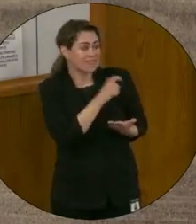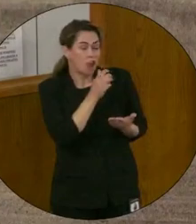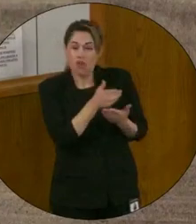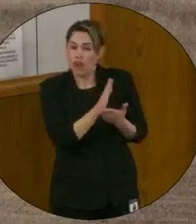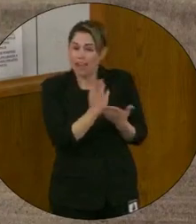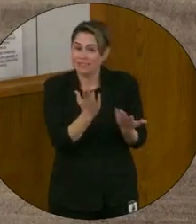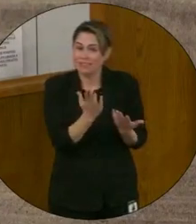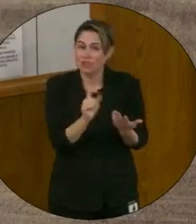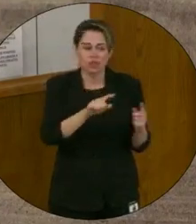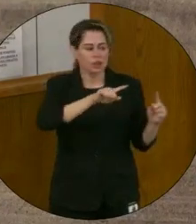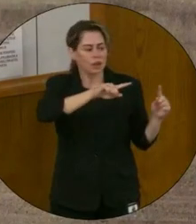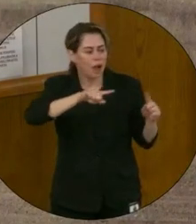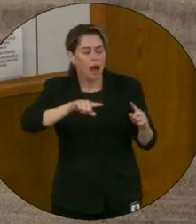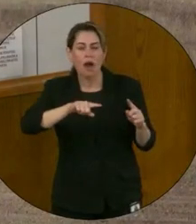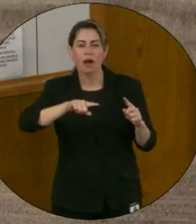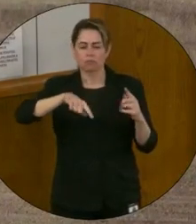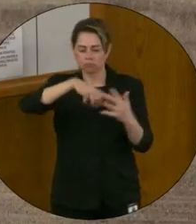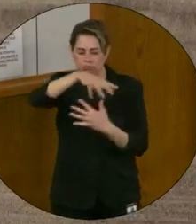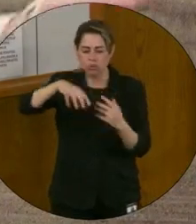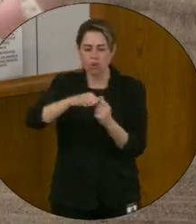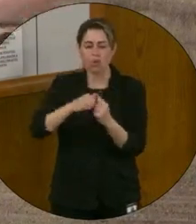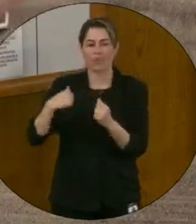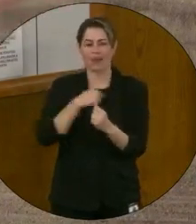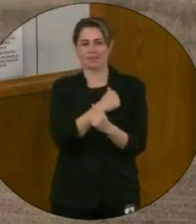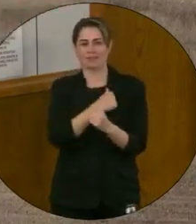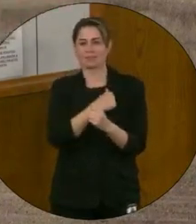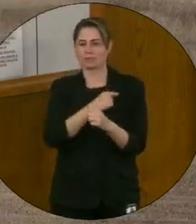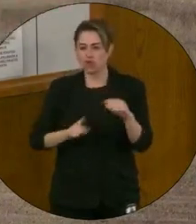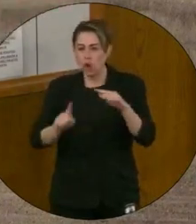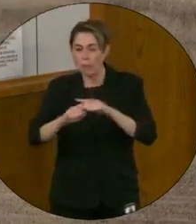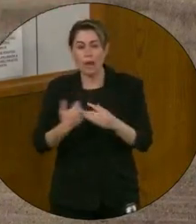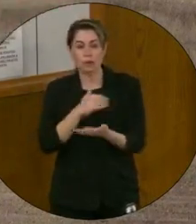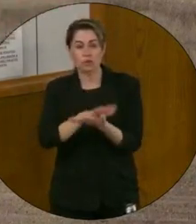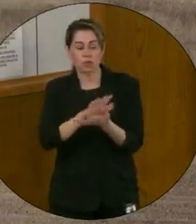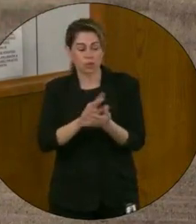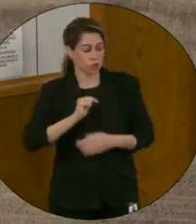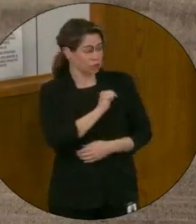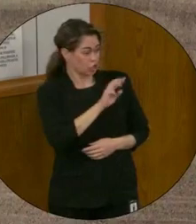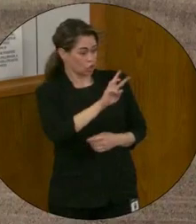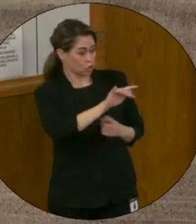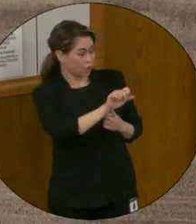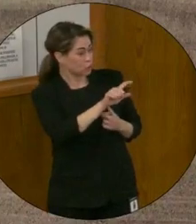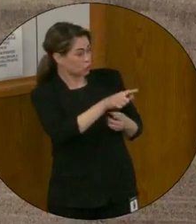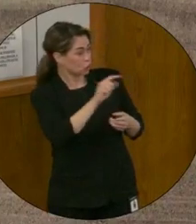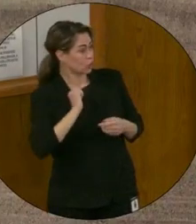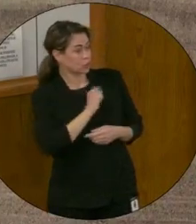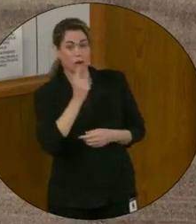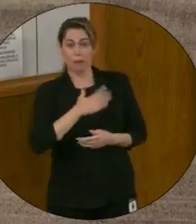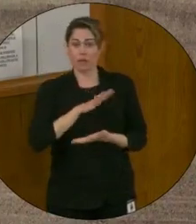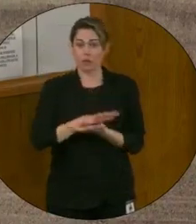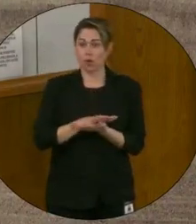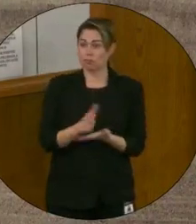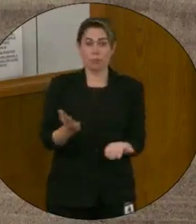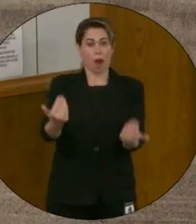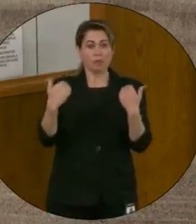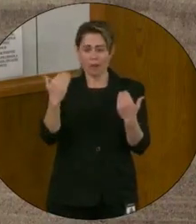come and be on the ground with us. Come. Trustee Williams, you're the trustee for my school. Come